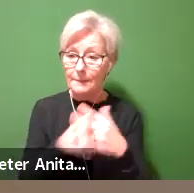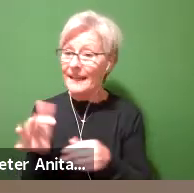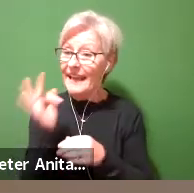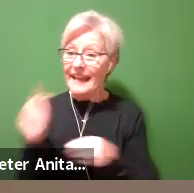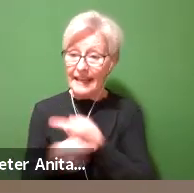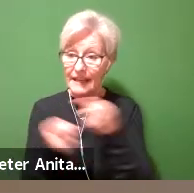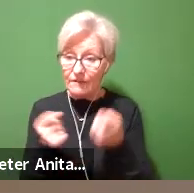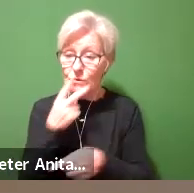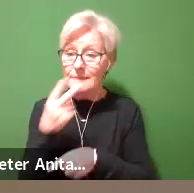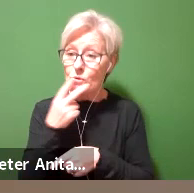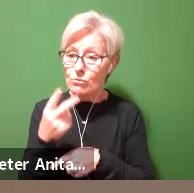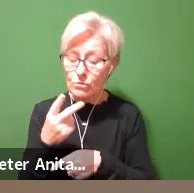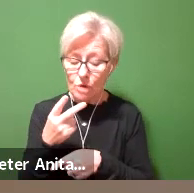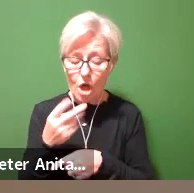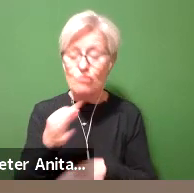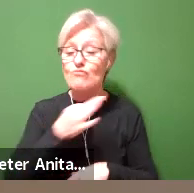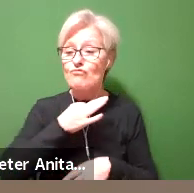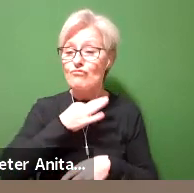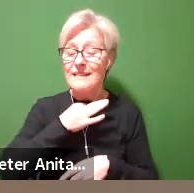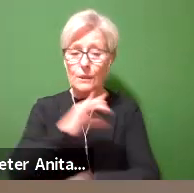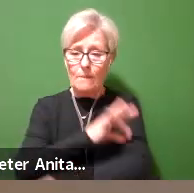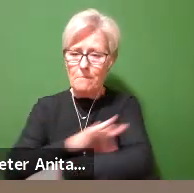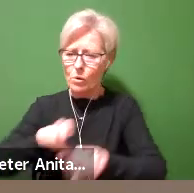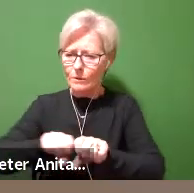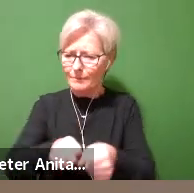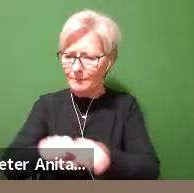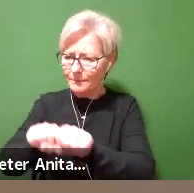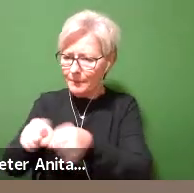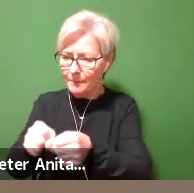the risk of bone fracture is increased by 25%.